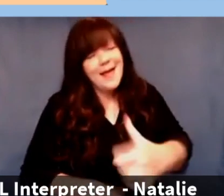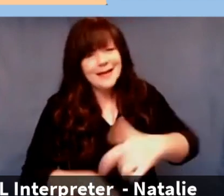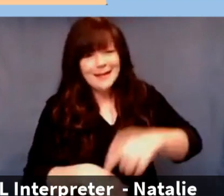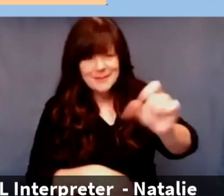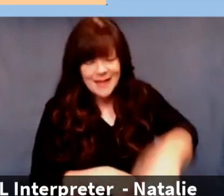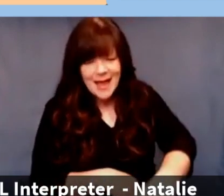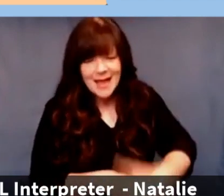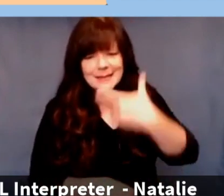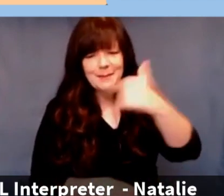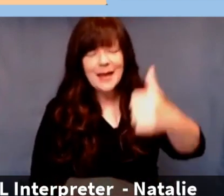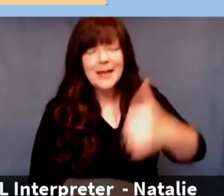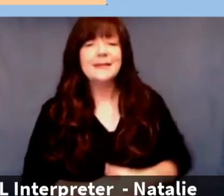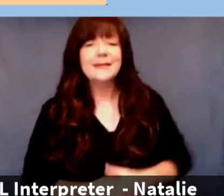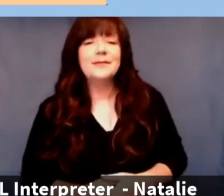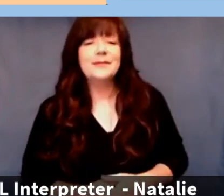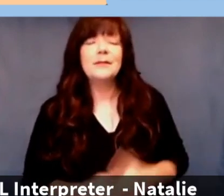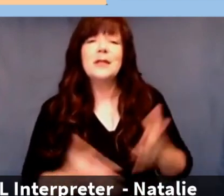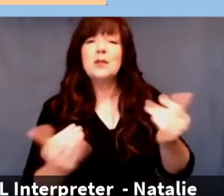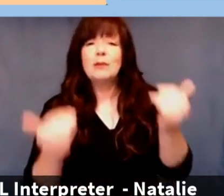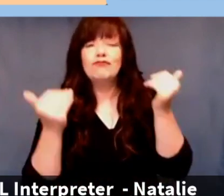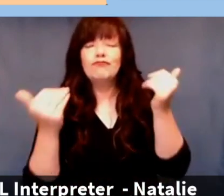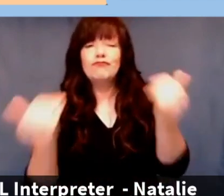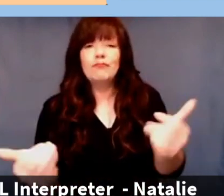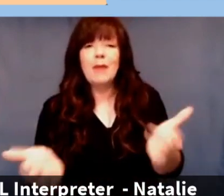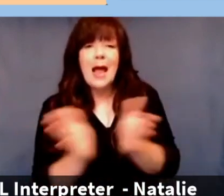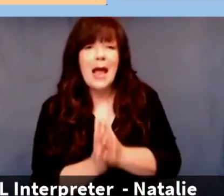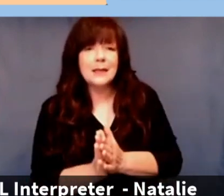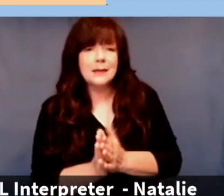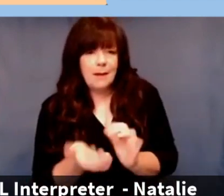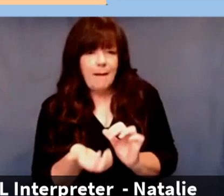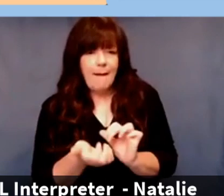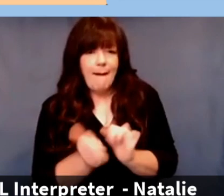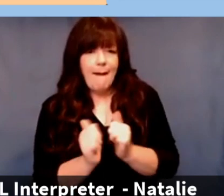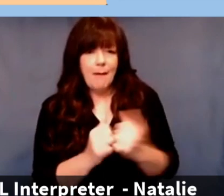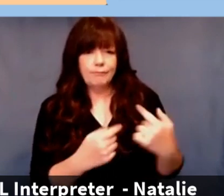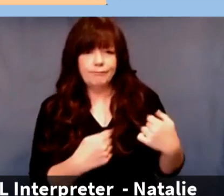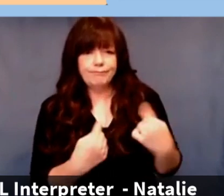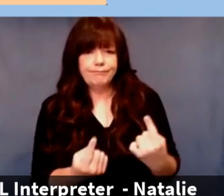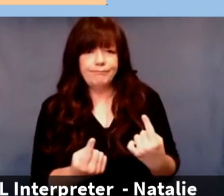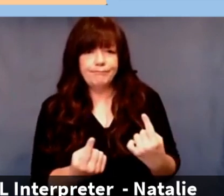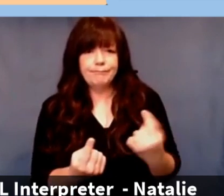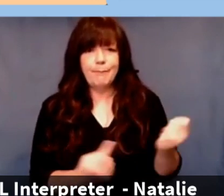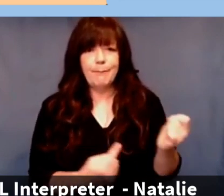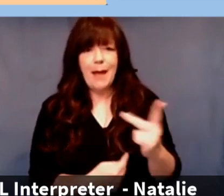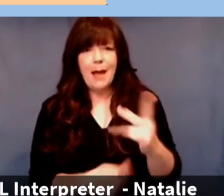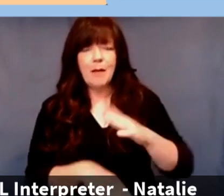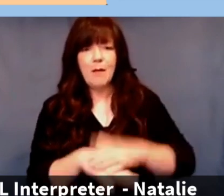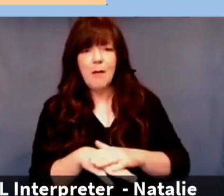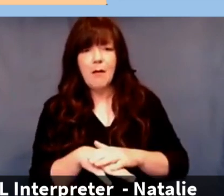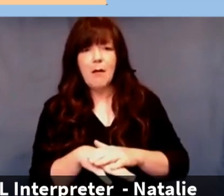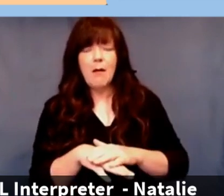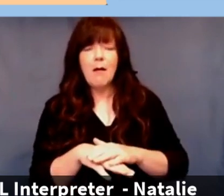So I wanted to dive in and ask right off the bat, how has it been, being back on set?